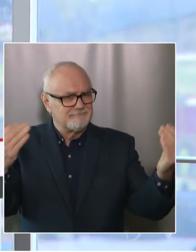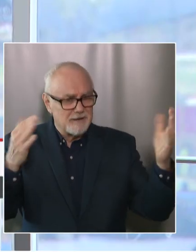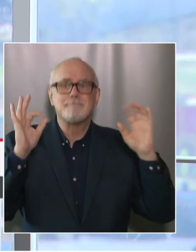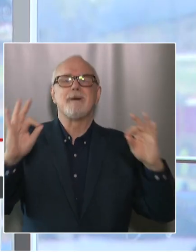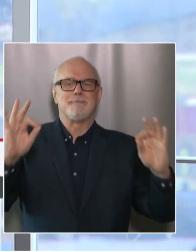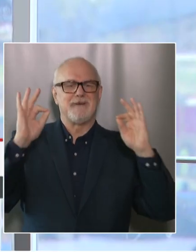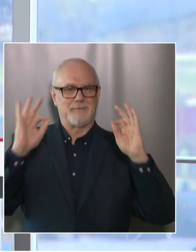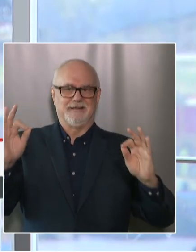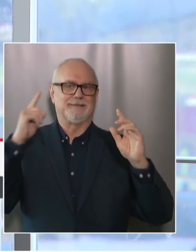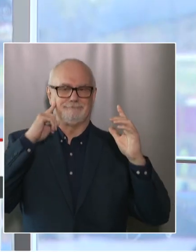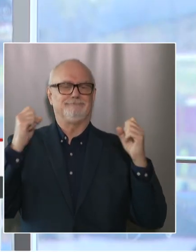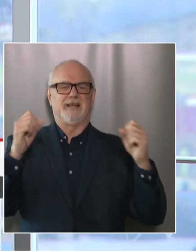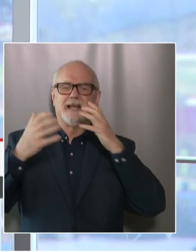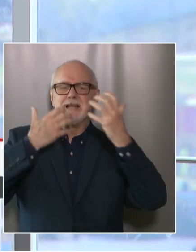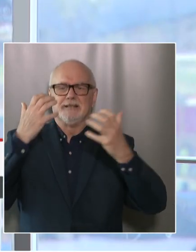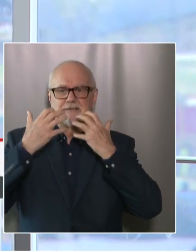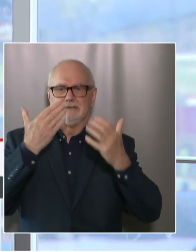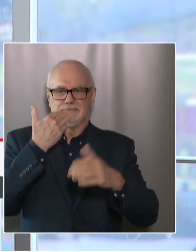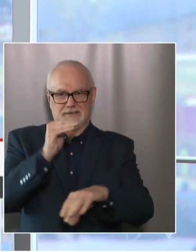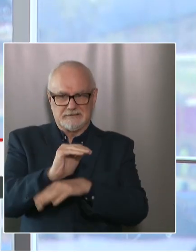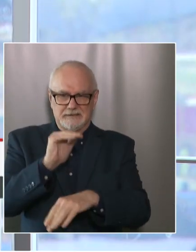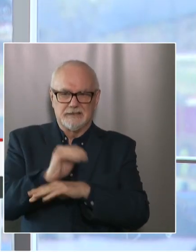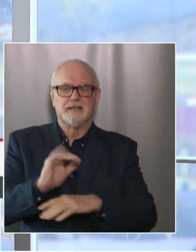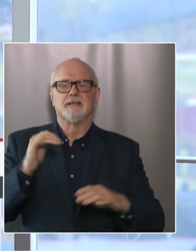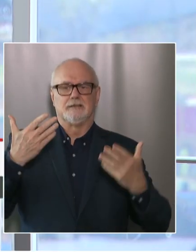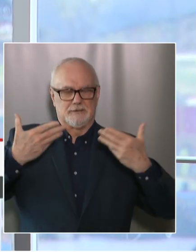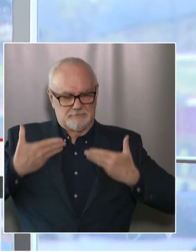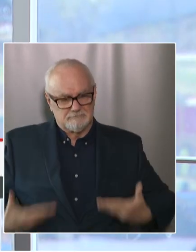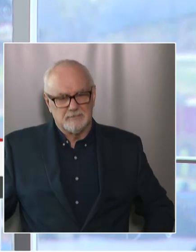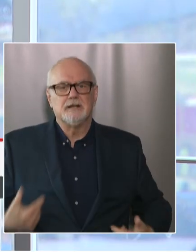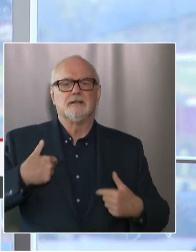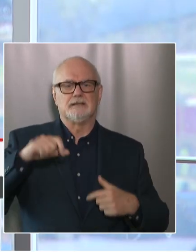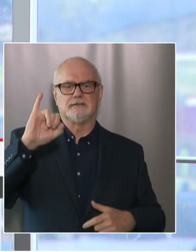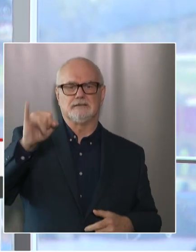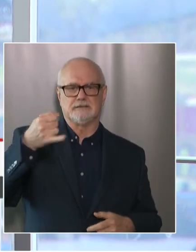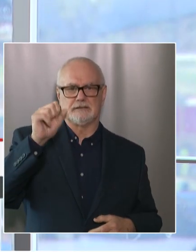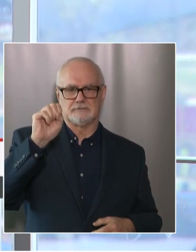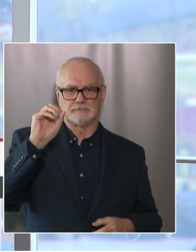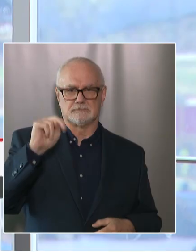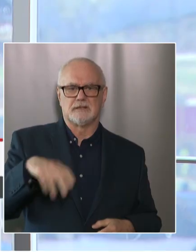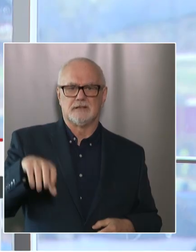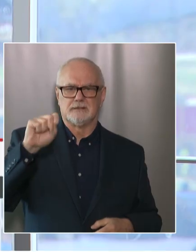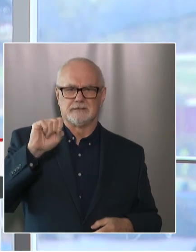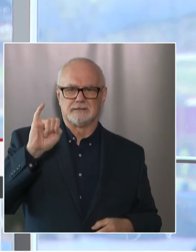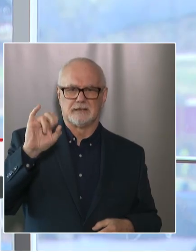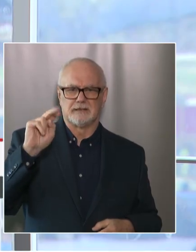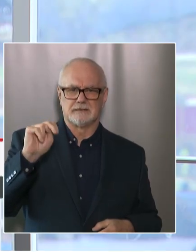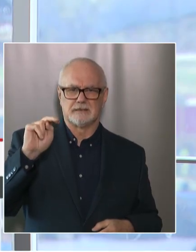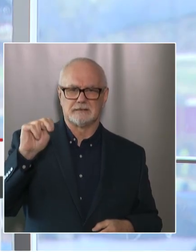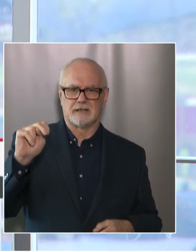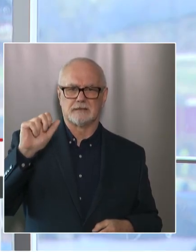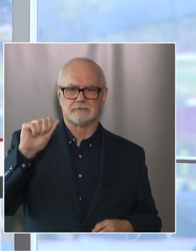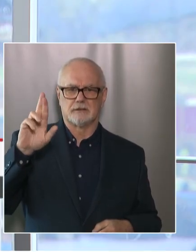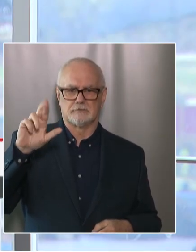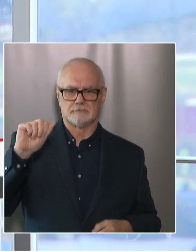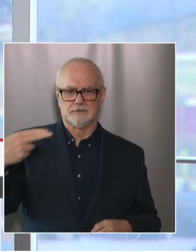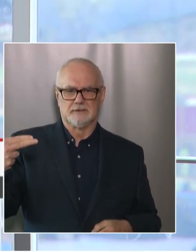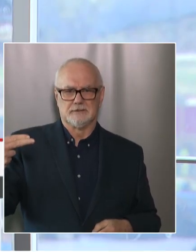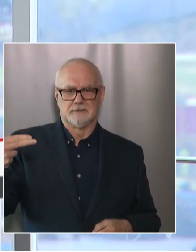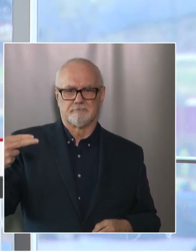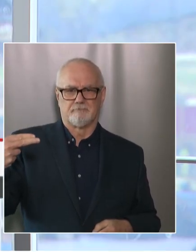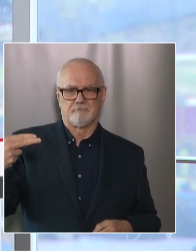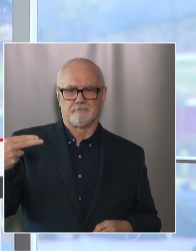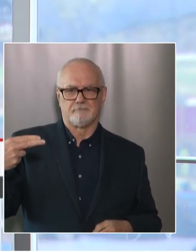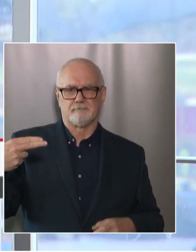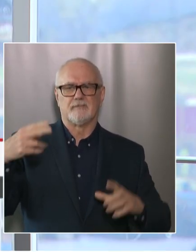I'm Jason Sinha, the Washington Nationals President of Business Operations. On behalf of our entire organization,